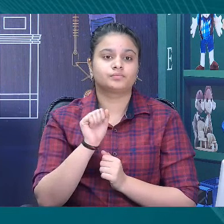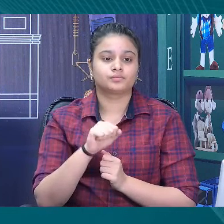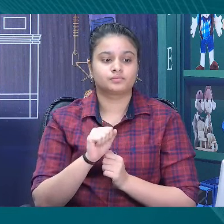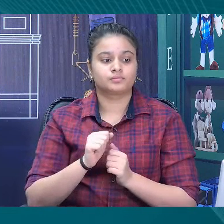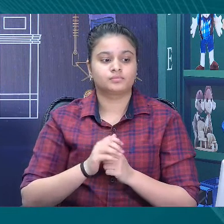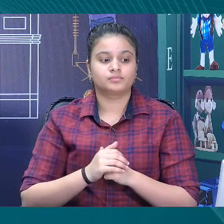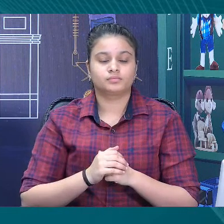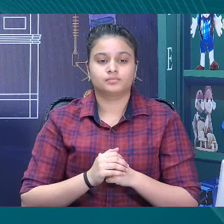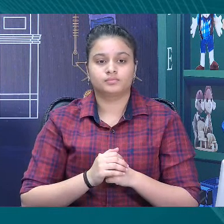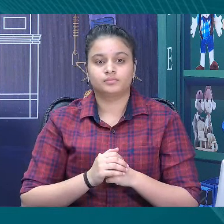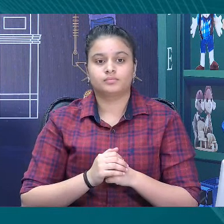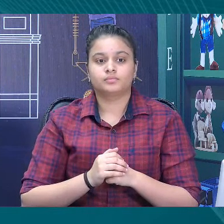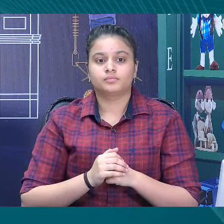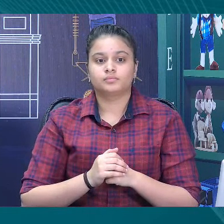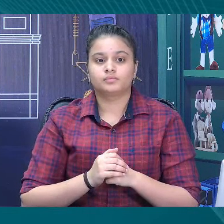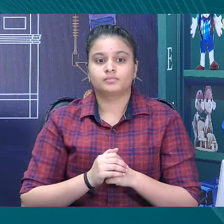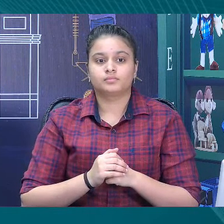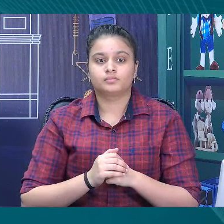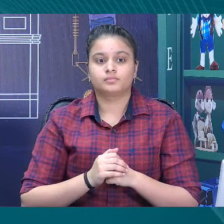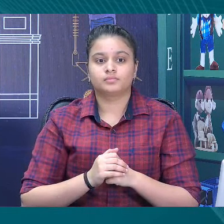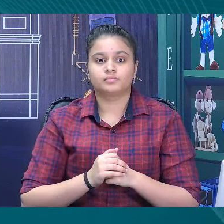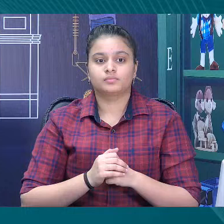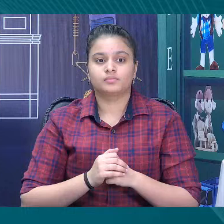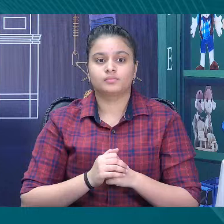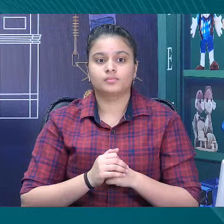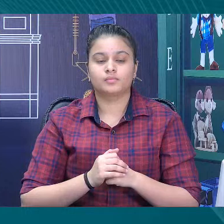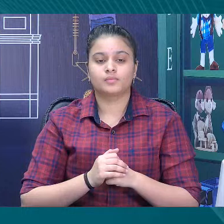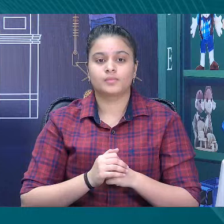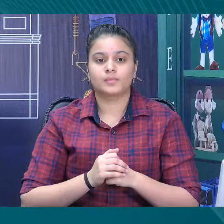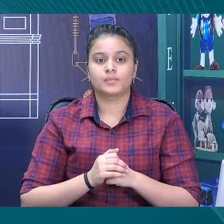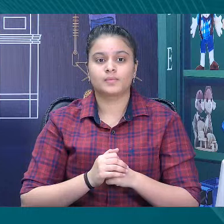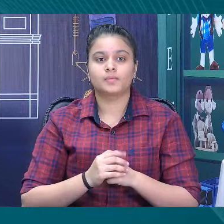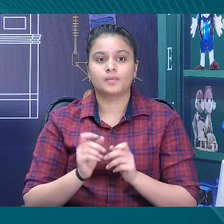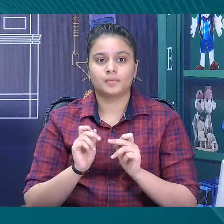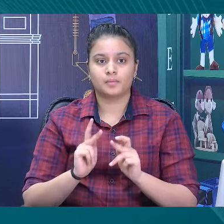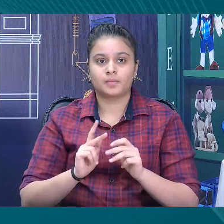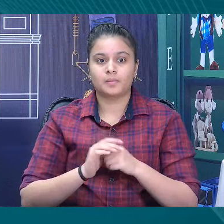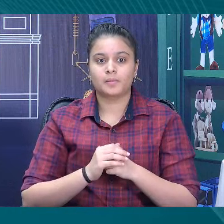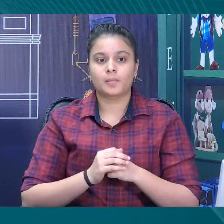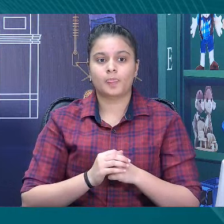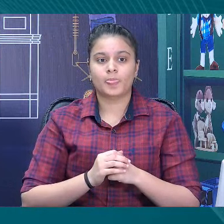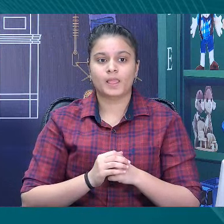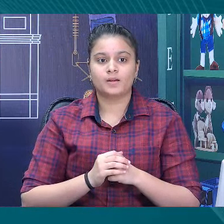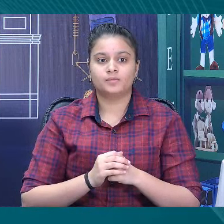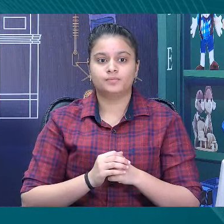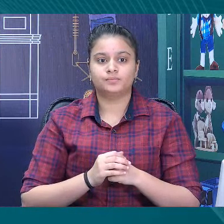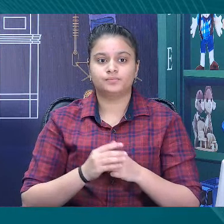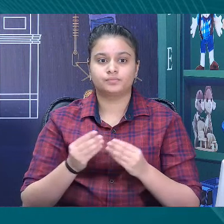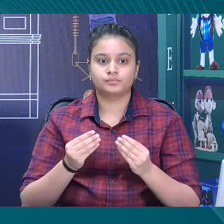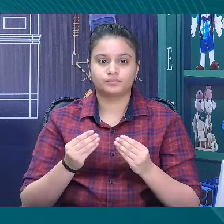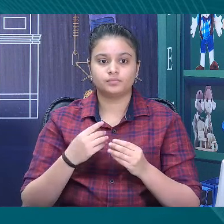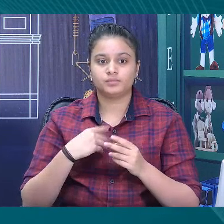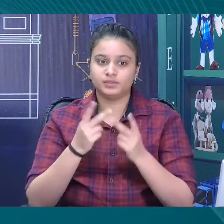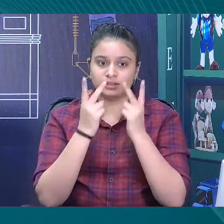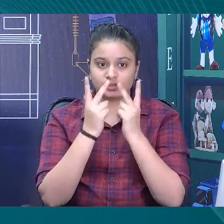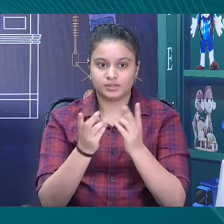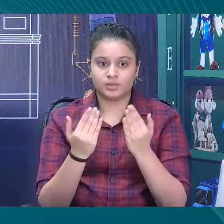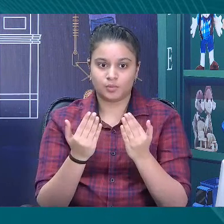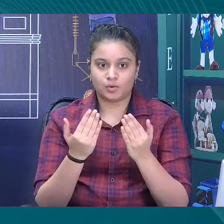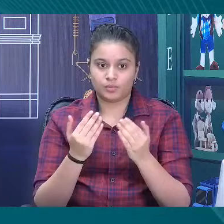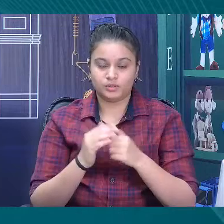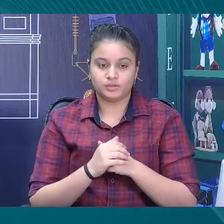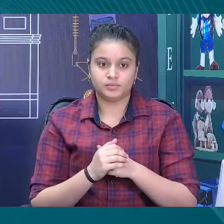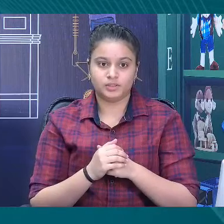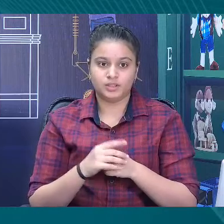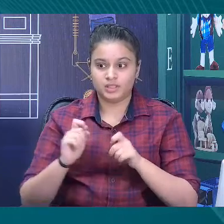Okay. So we can see that in the chart, and